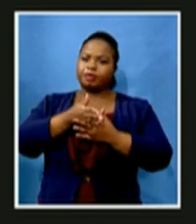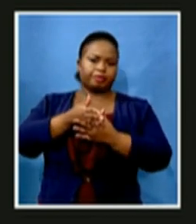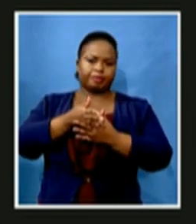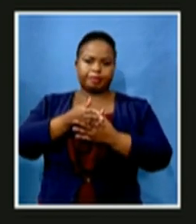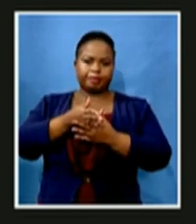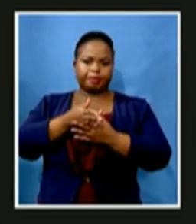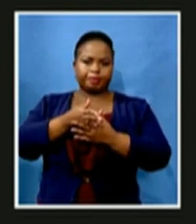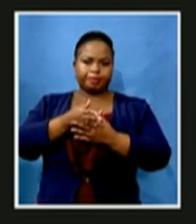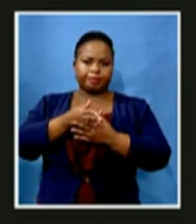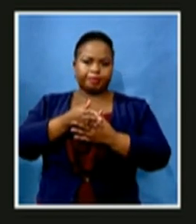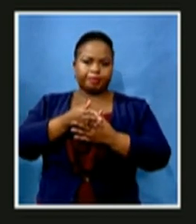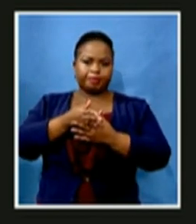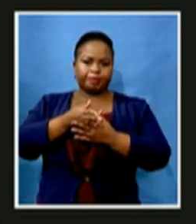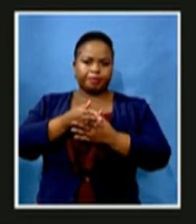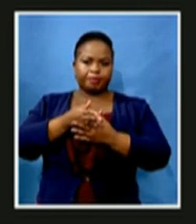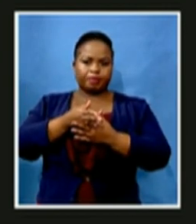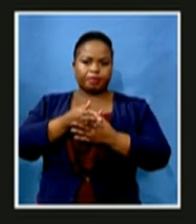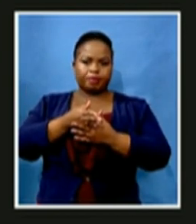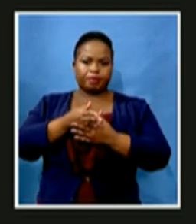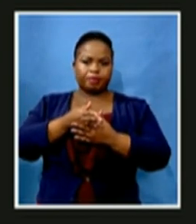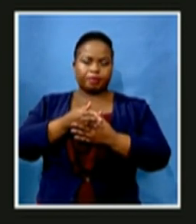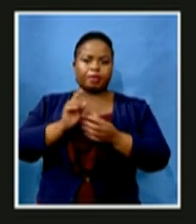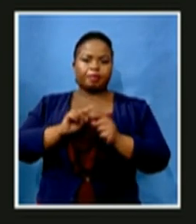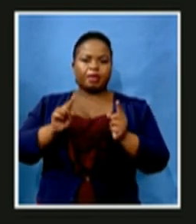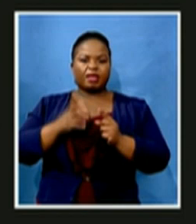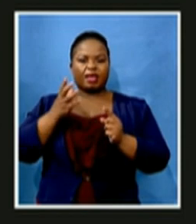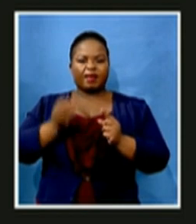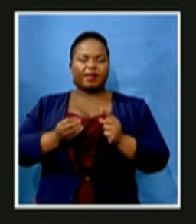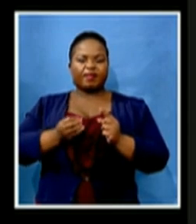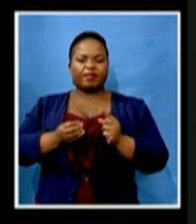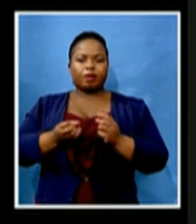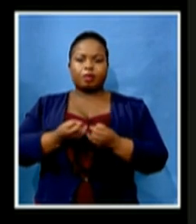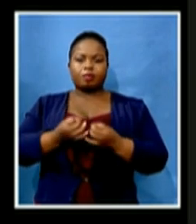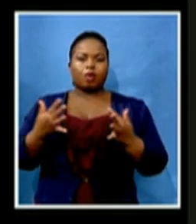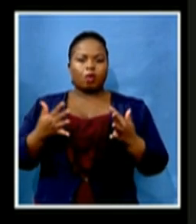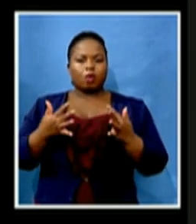is a lot of literature on the potential differential effects there.